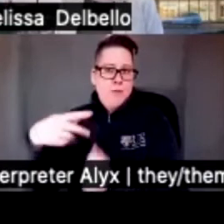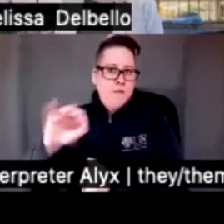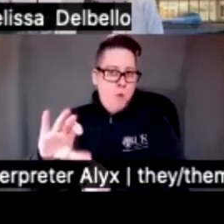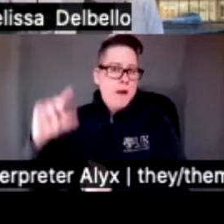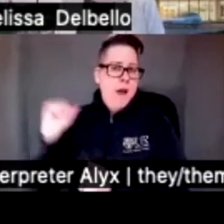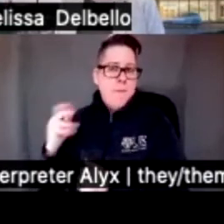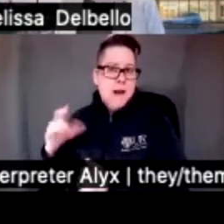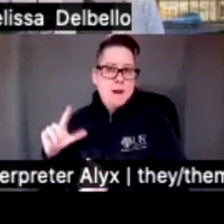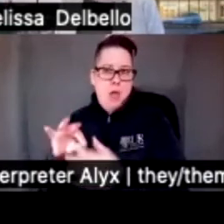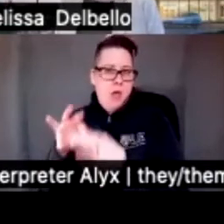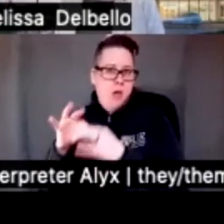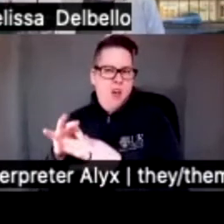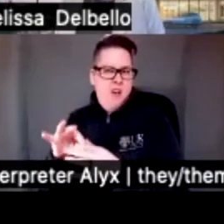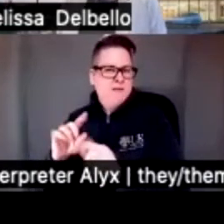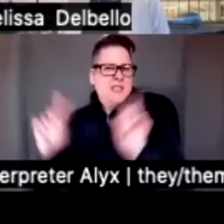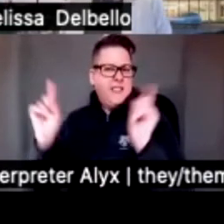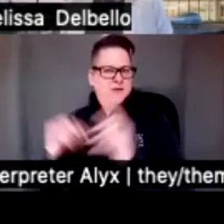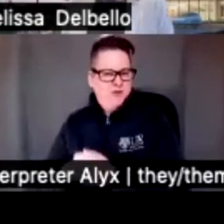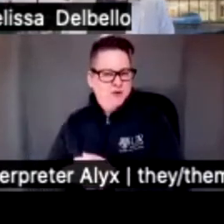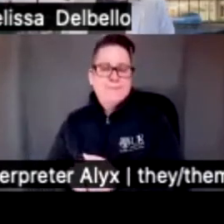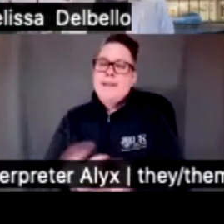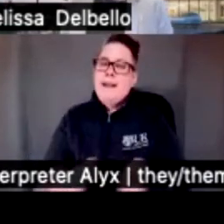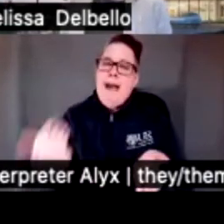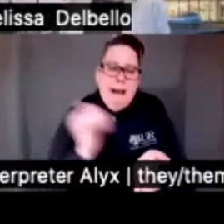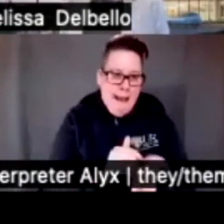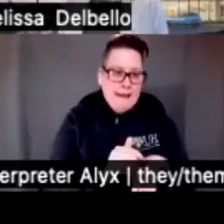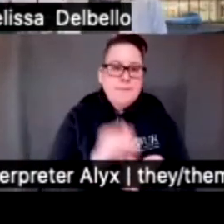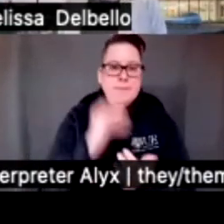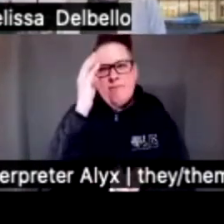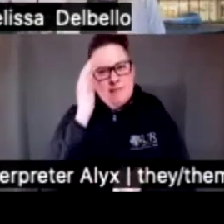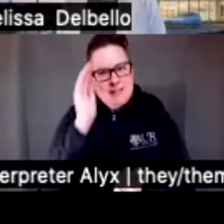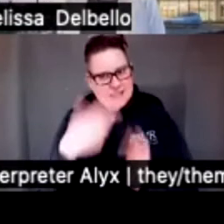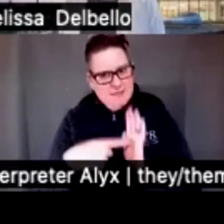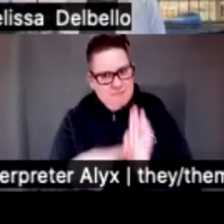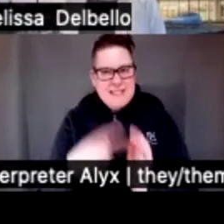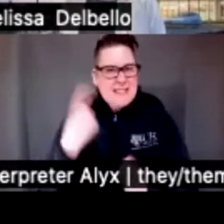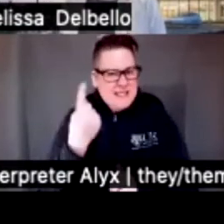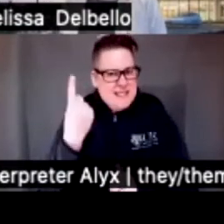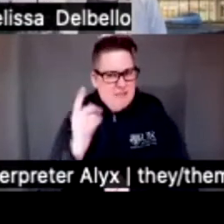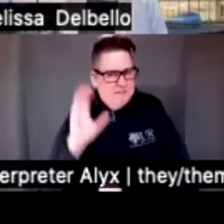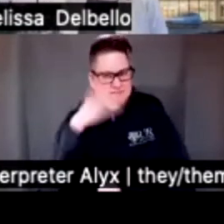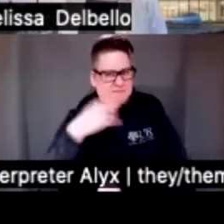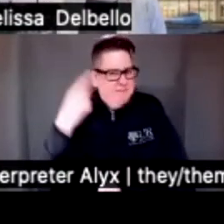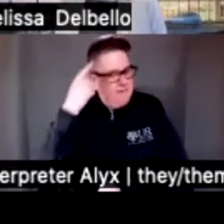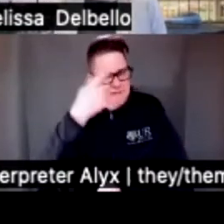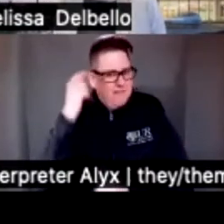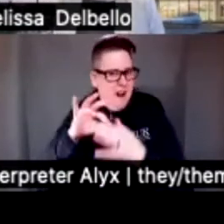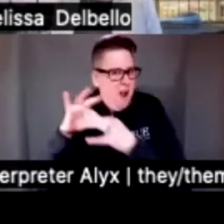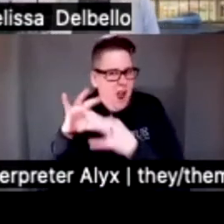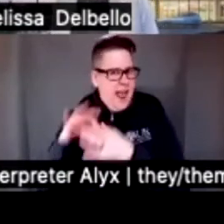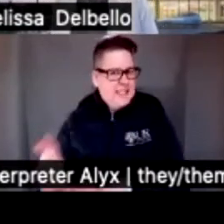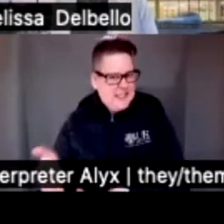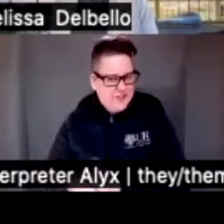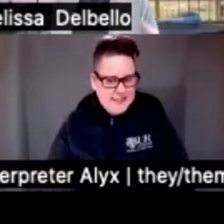cortex and the amygdala. So again, some indication that there is abnormal connectivity. So